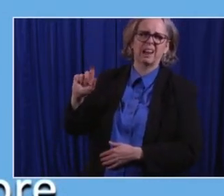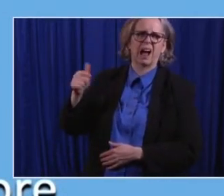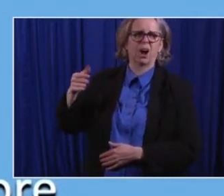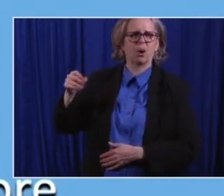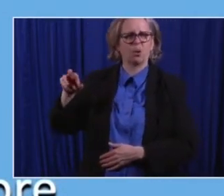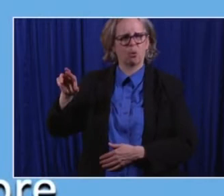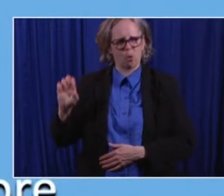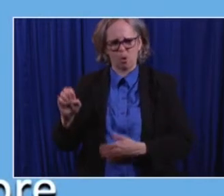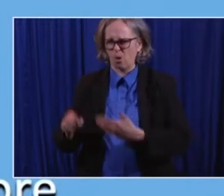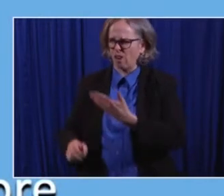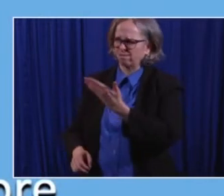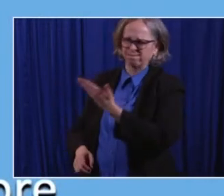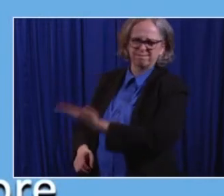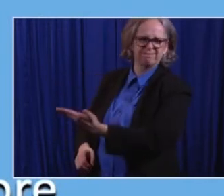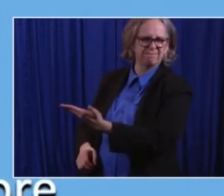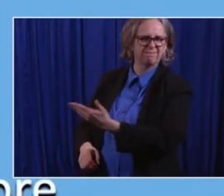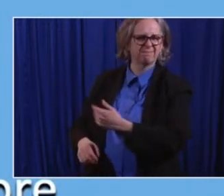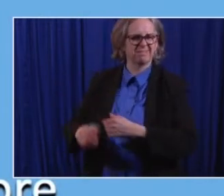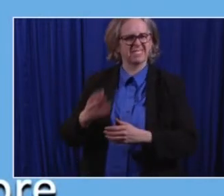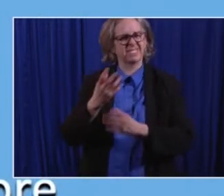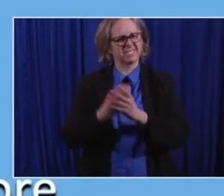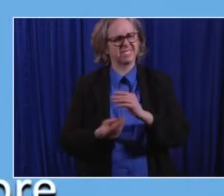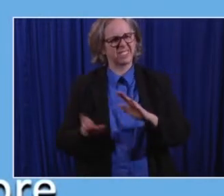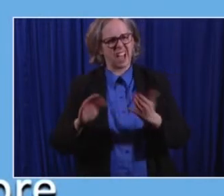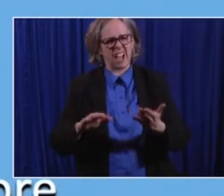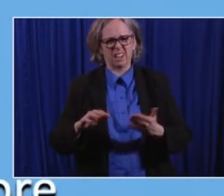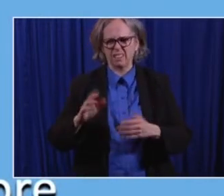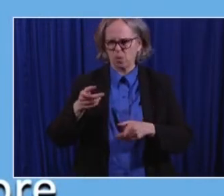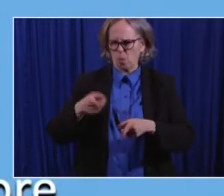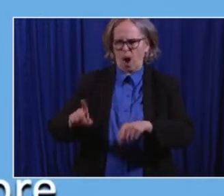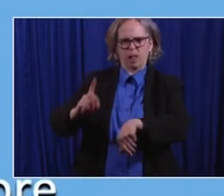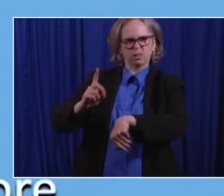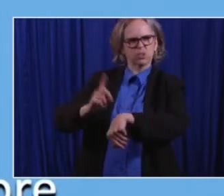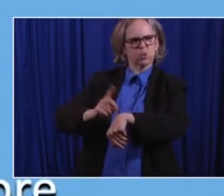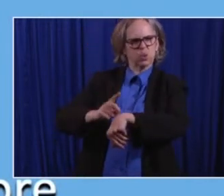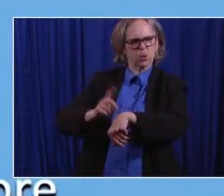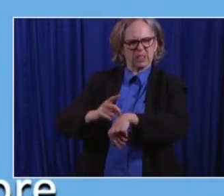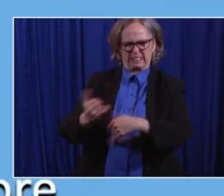He died in the line of duty this week.